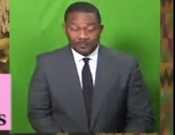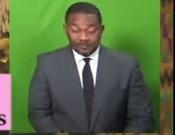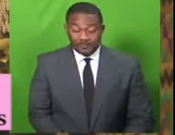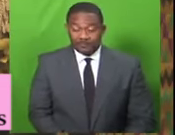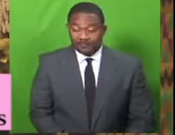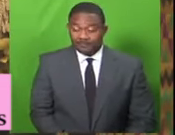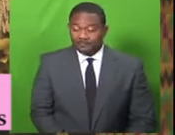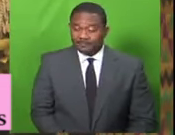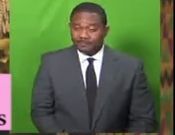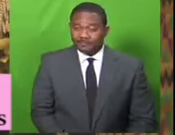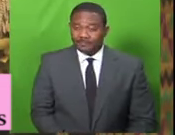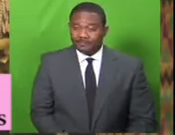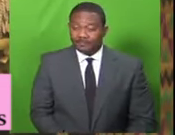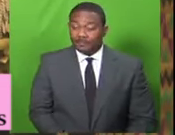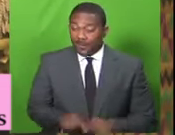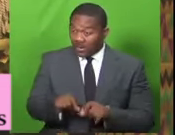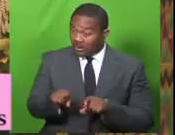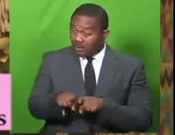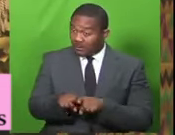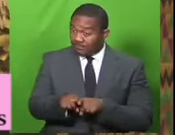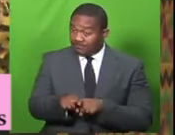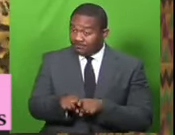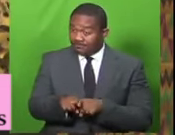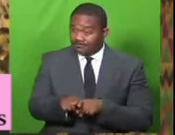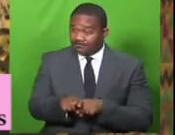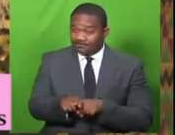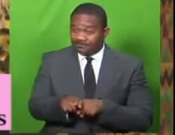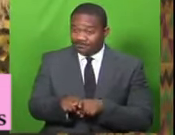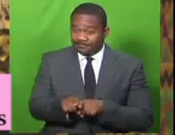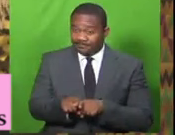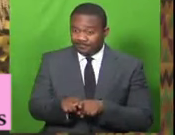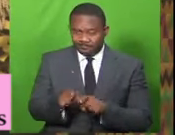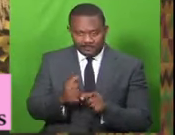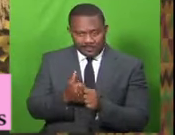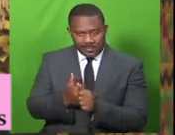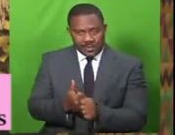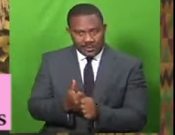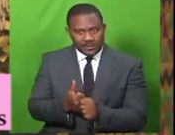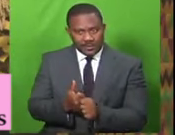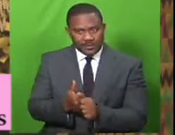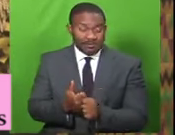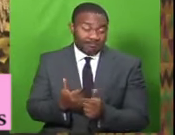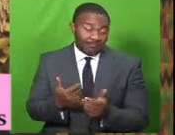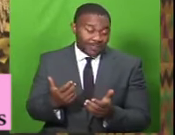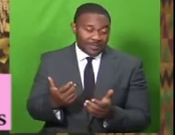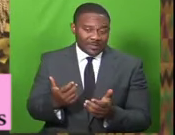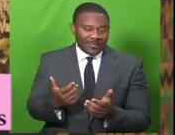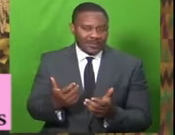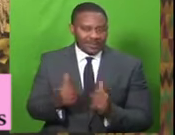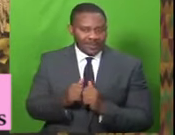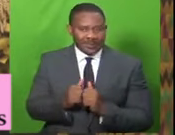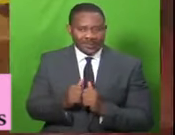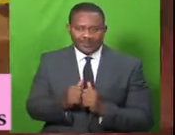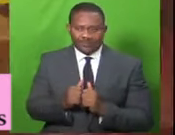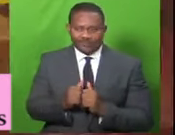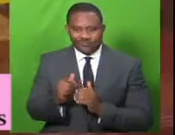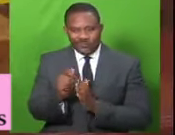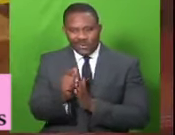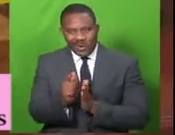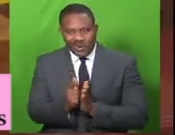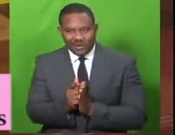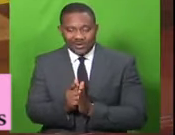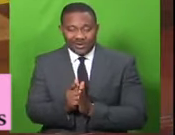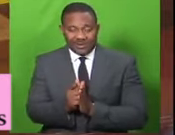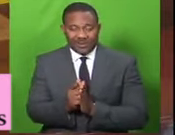Honorable members, again, in accordance with the practice of this House,